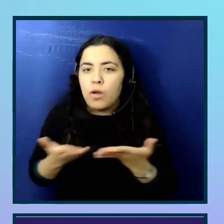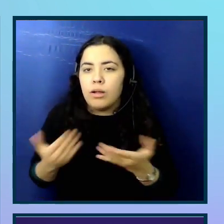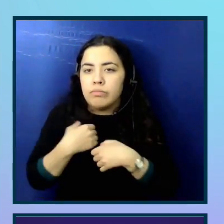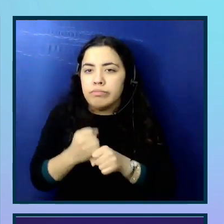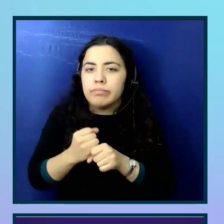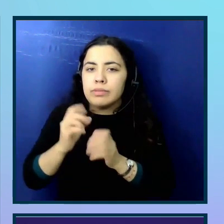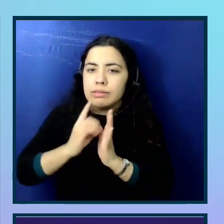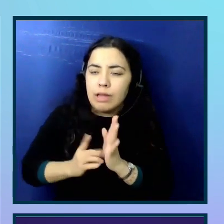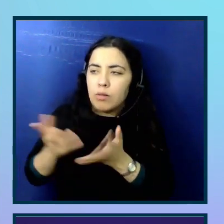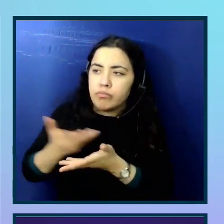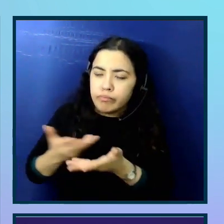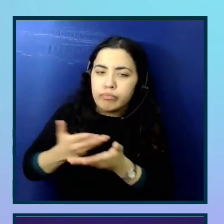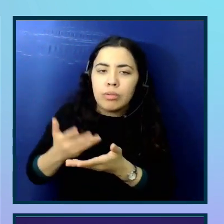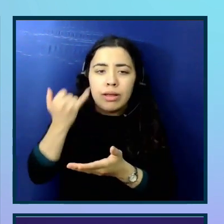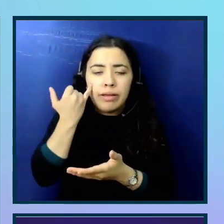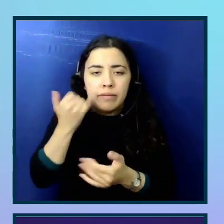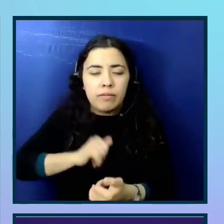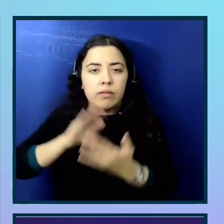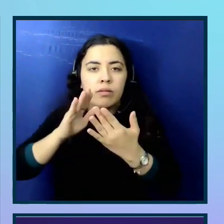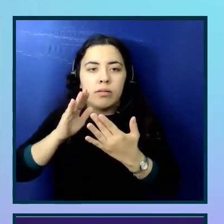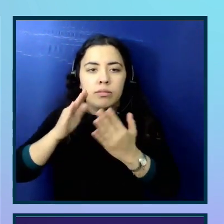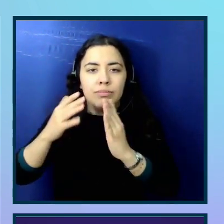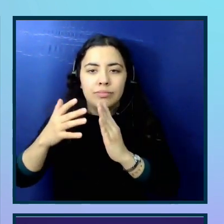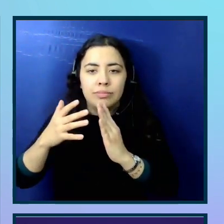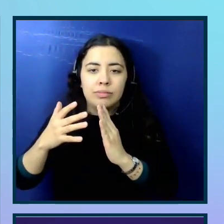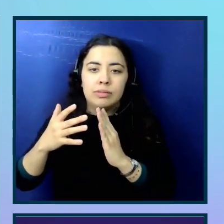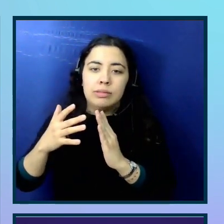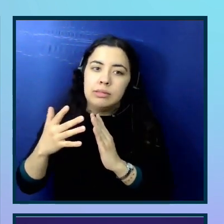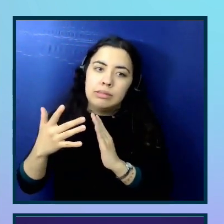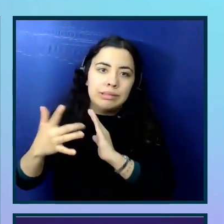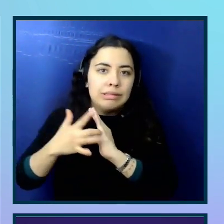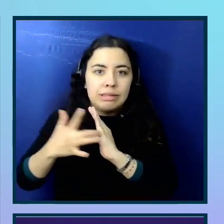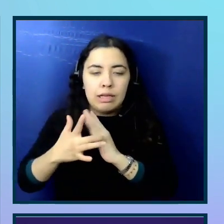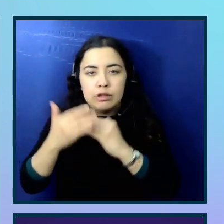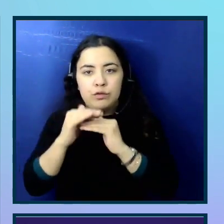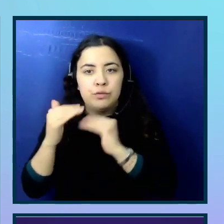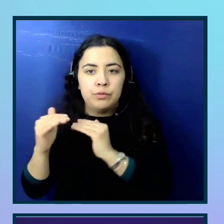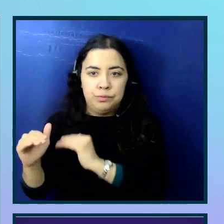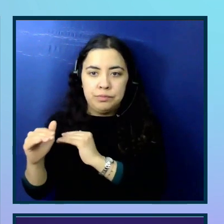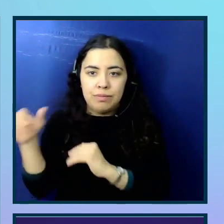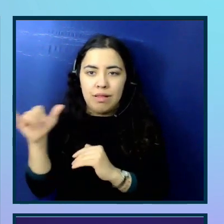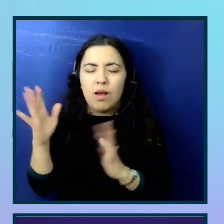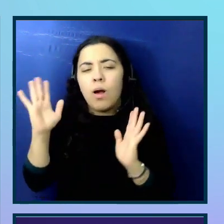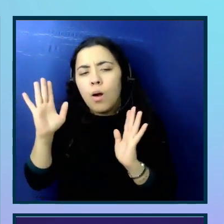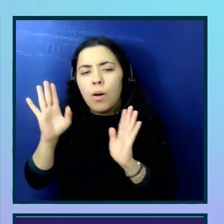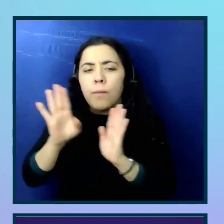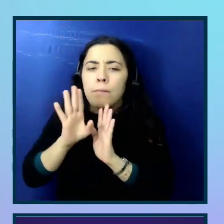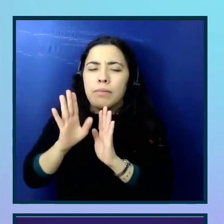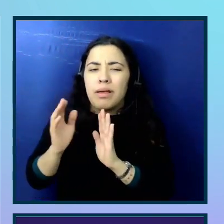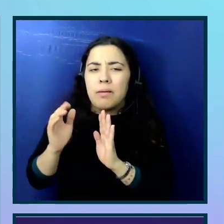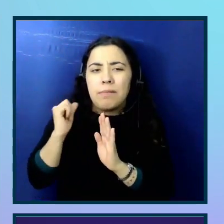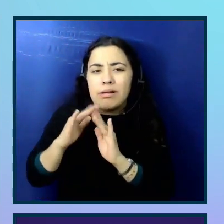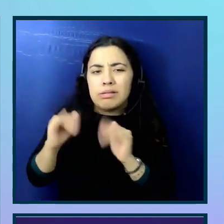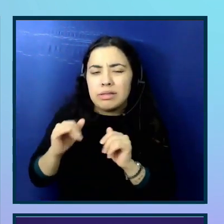with designers, is when we run into tech constraints, just like tech constraints where it's like, oh, the backend system can't handle this, or, oh, our systems aren't